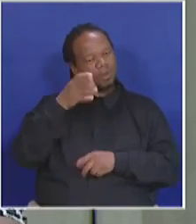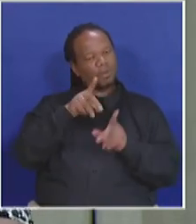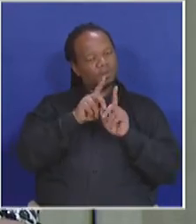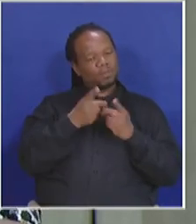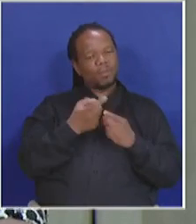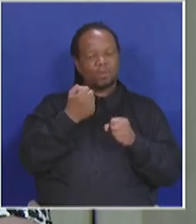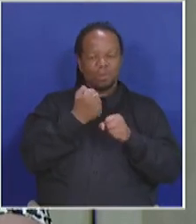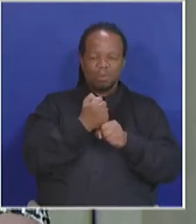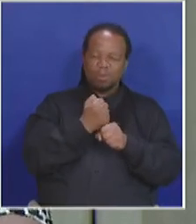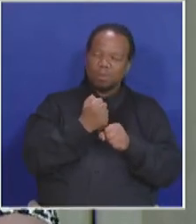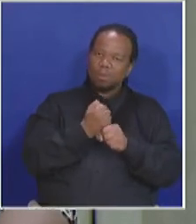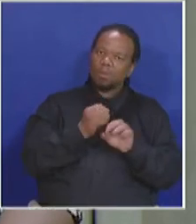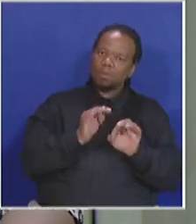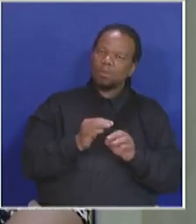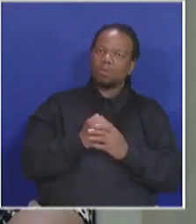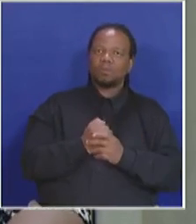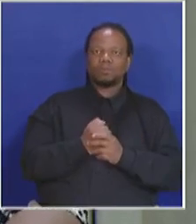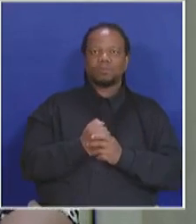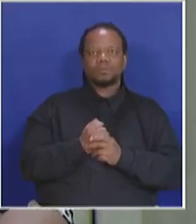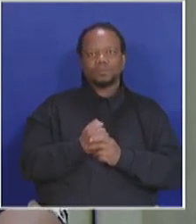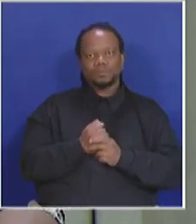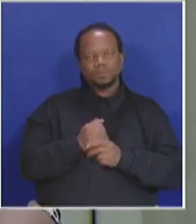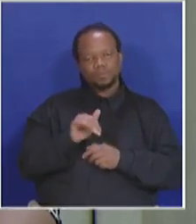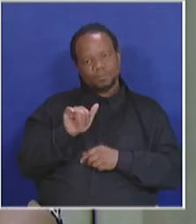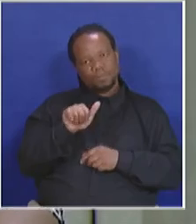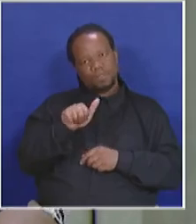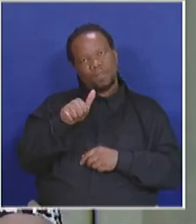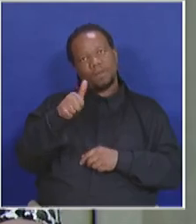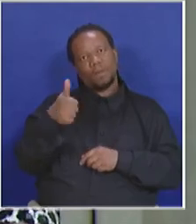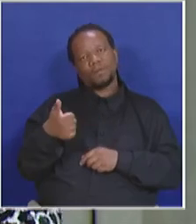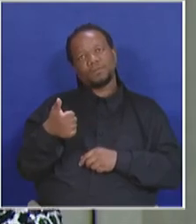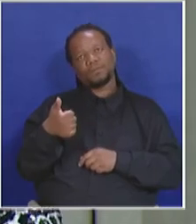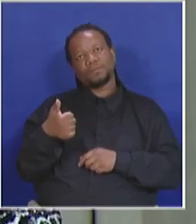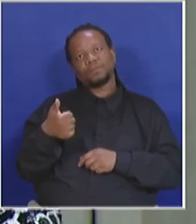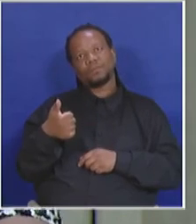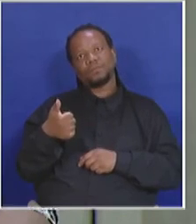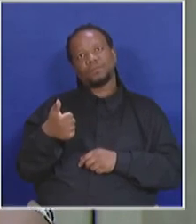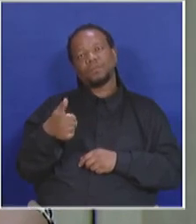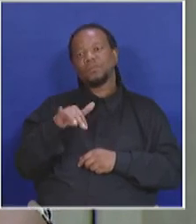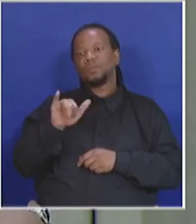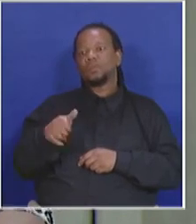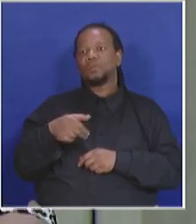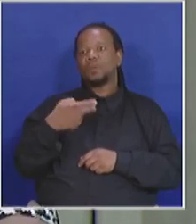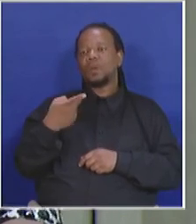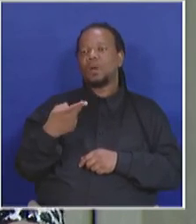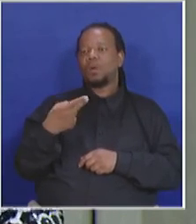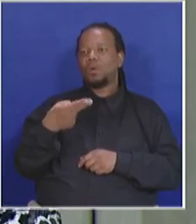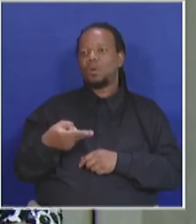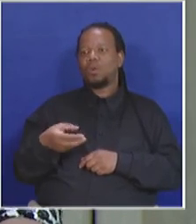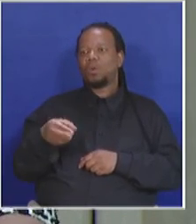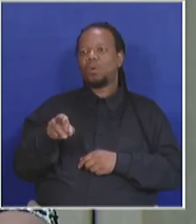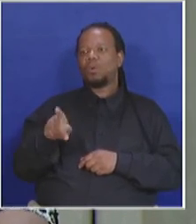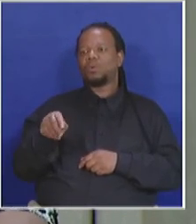fact, as government. We also are looking in aquaculture. We already have established market for that, and we're continuing to do